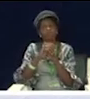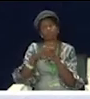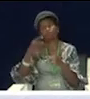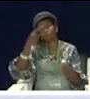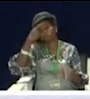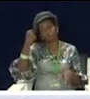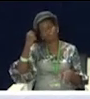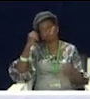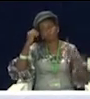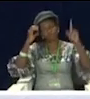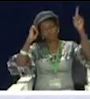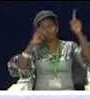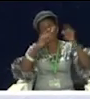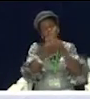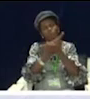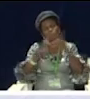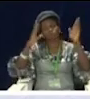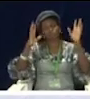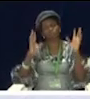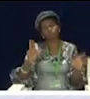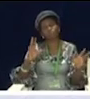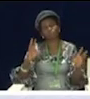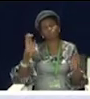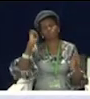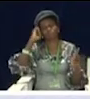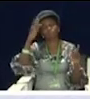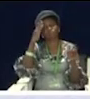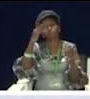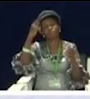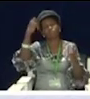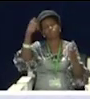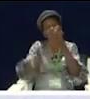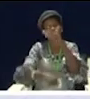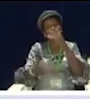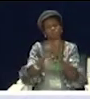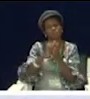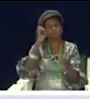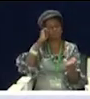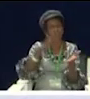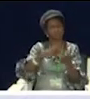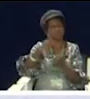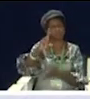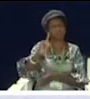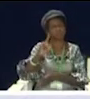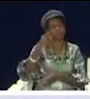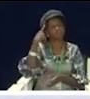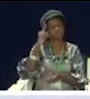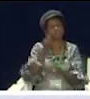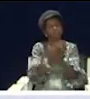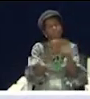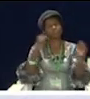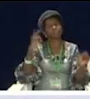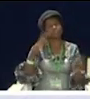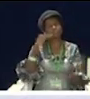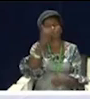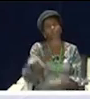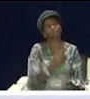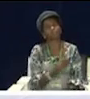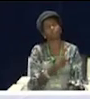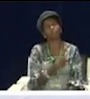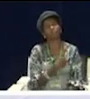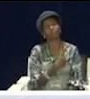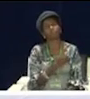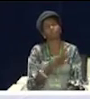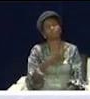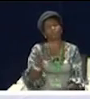Because he is the Redeemer. He knew the price he paid for the salvation of soul.